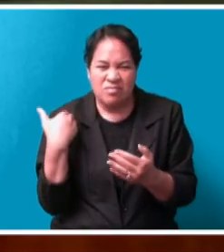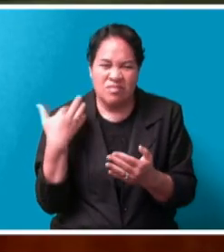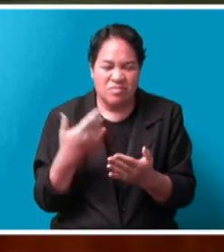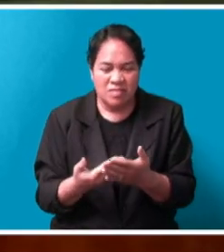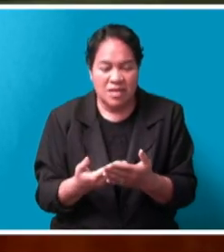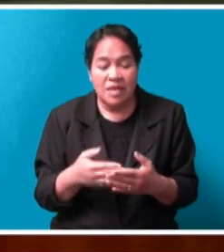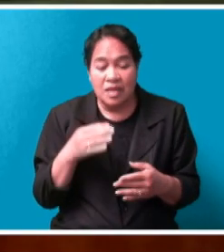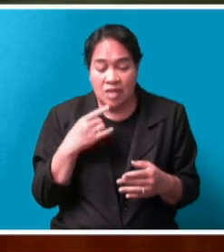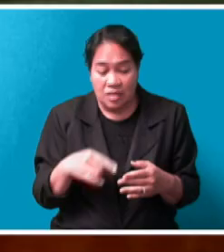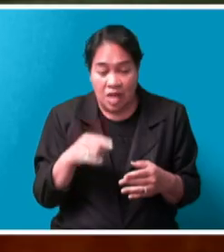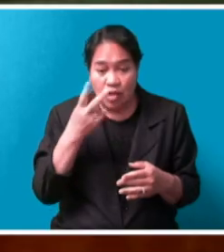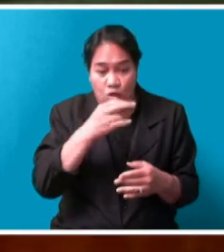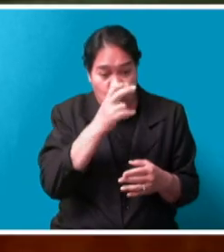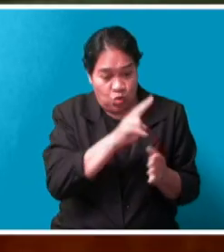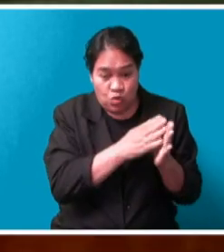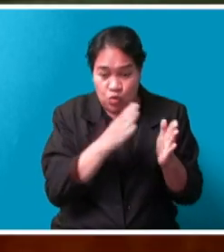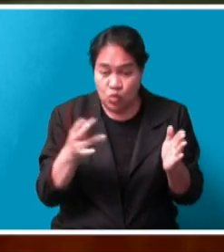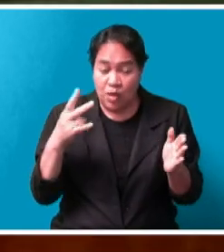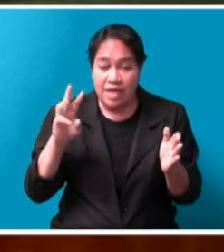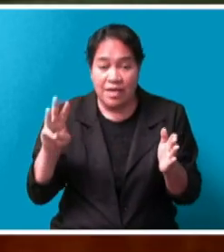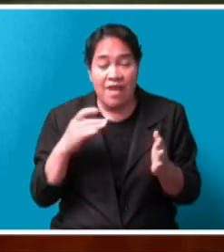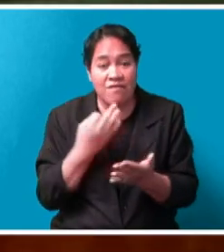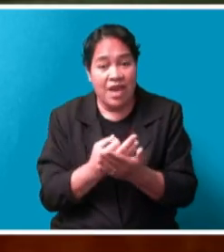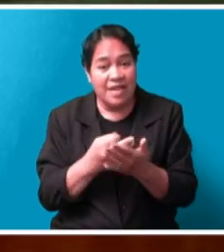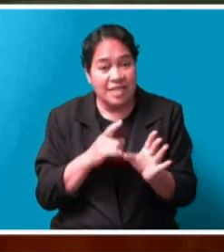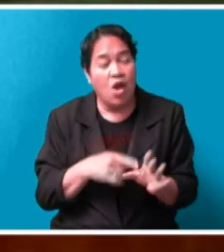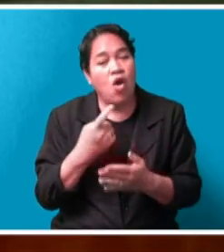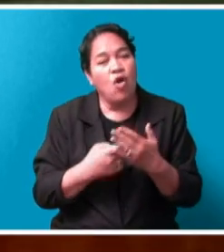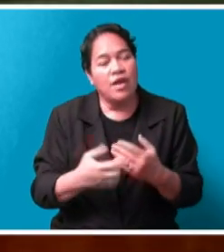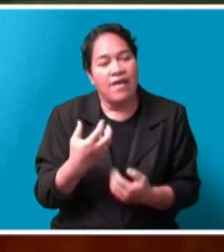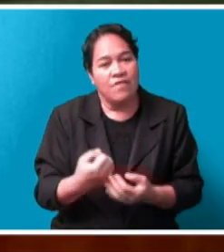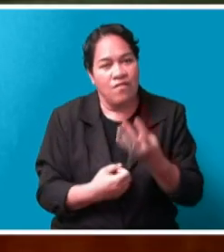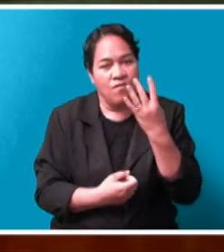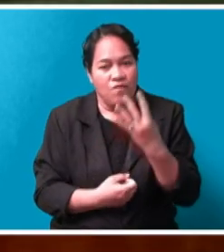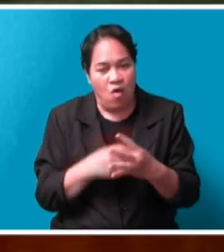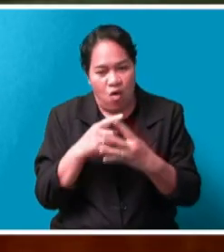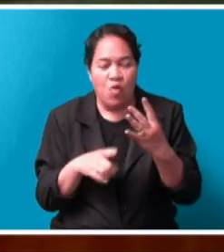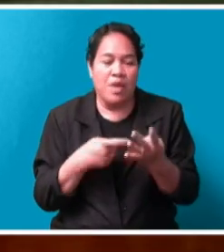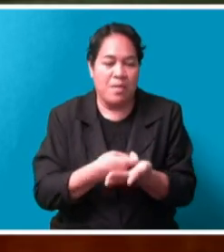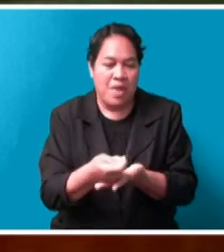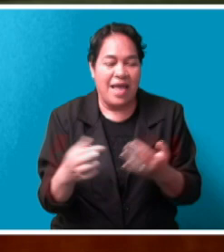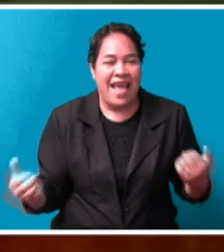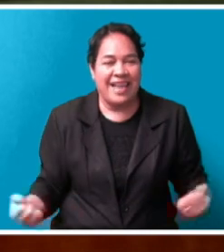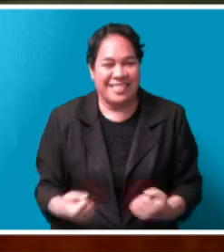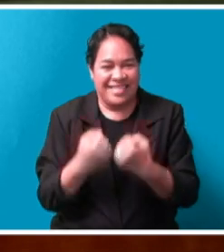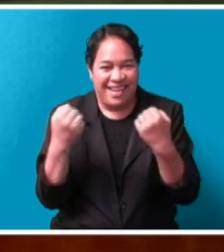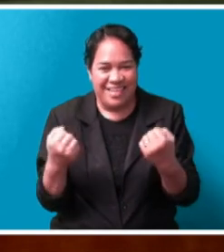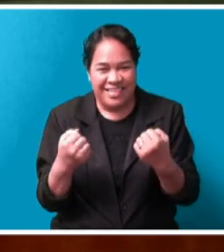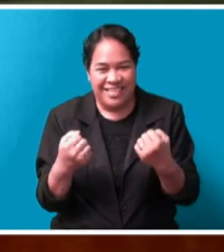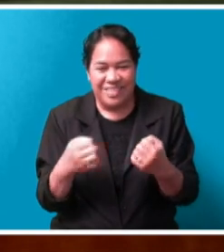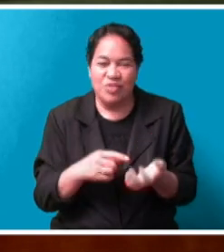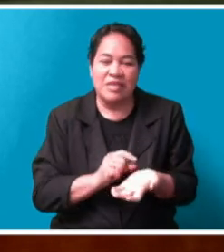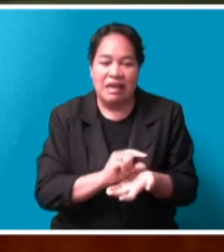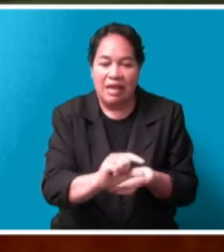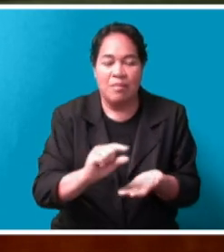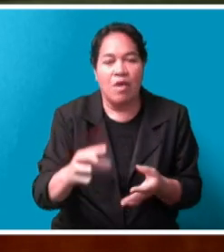entire 2022-2023 financial year, there were only 4 paid out accident claims across the nation, costing a total